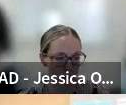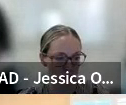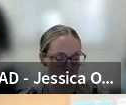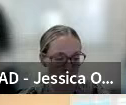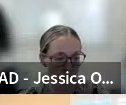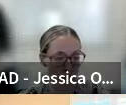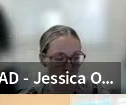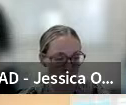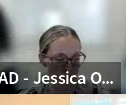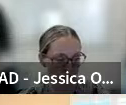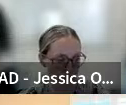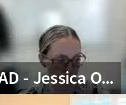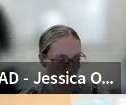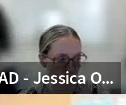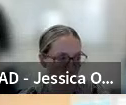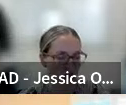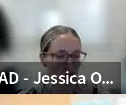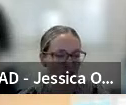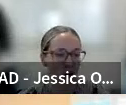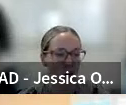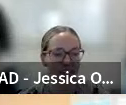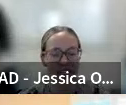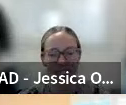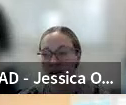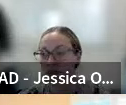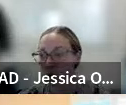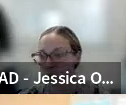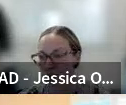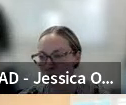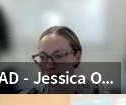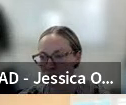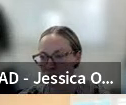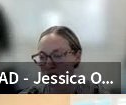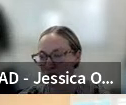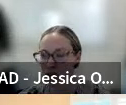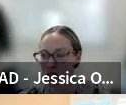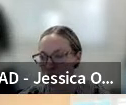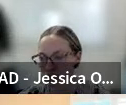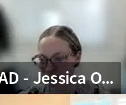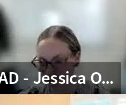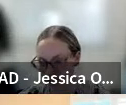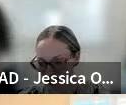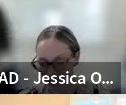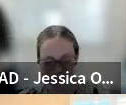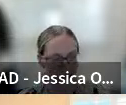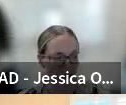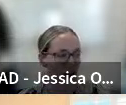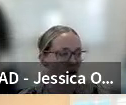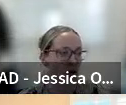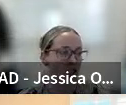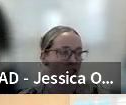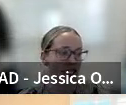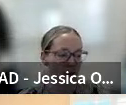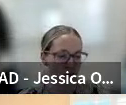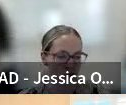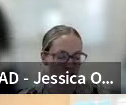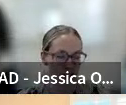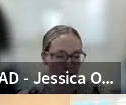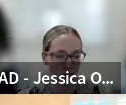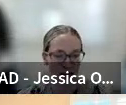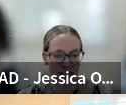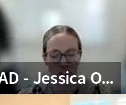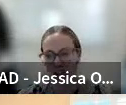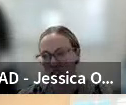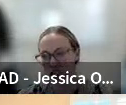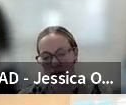would be available in this measure. So we didn't take a formal vote because it was sort of the first you were hearing of it, but we took a temperature